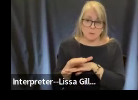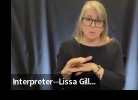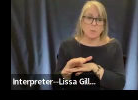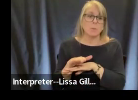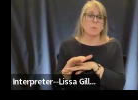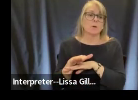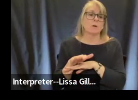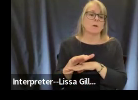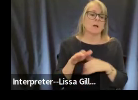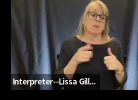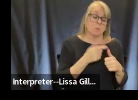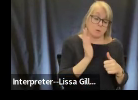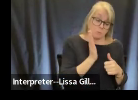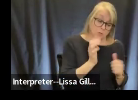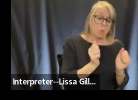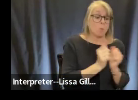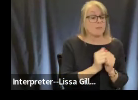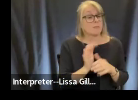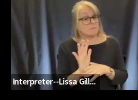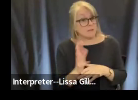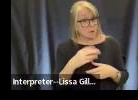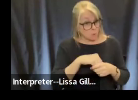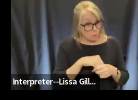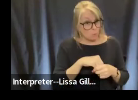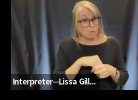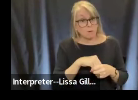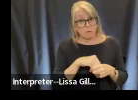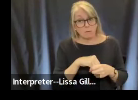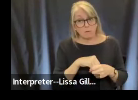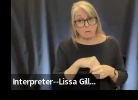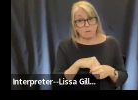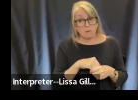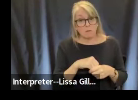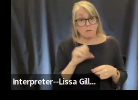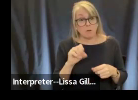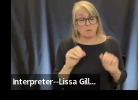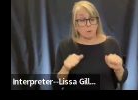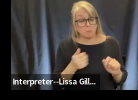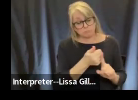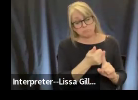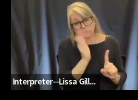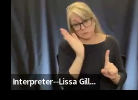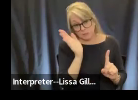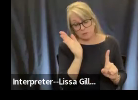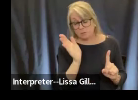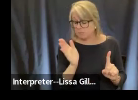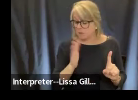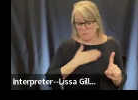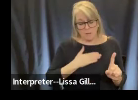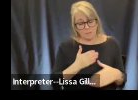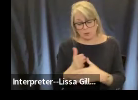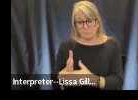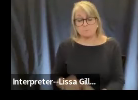original presentation with that video as part of it as the wrap up so you can make the presentation to your groups, I am absolutely happy to share